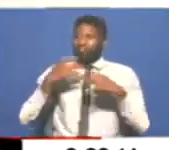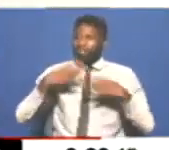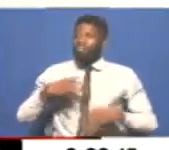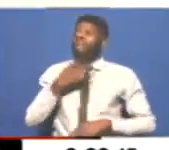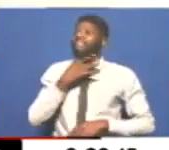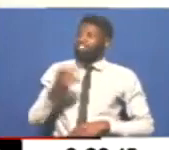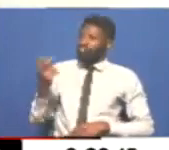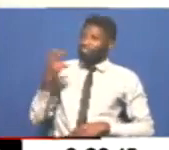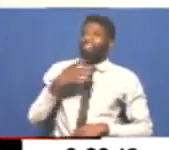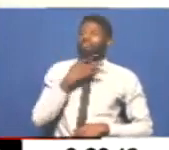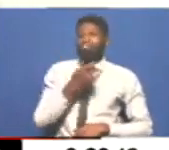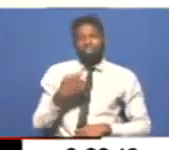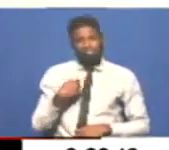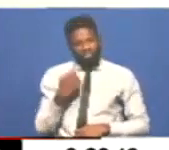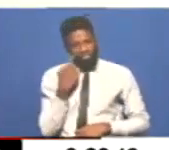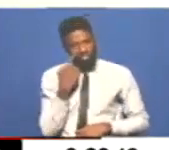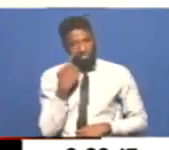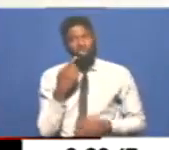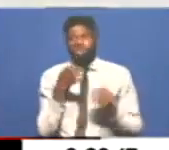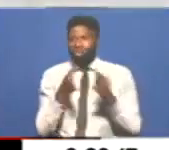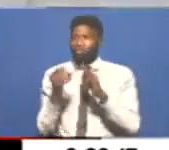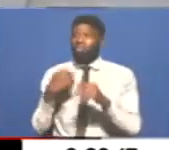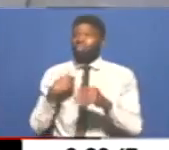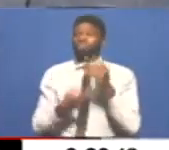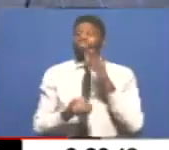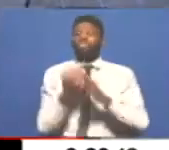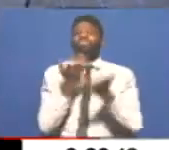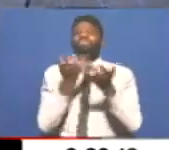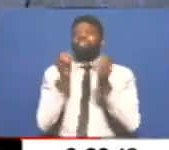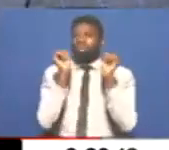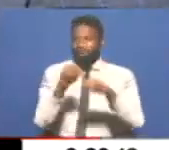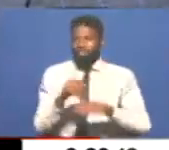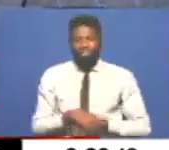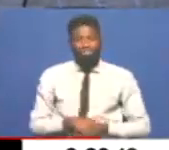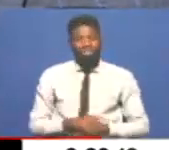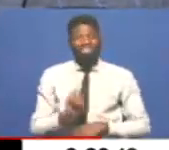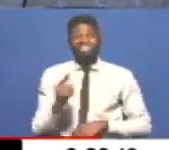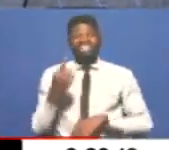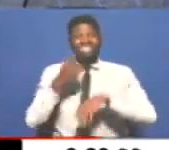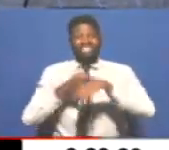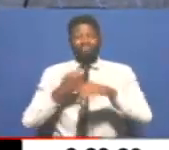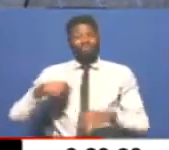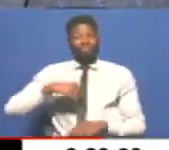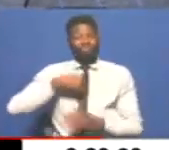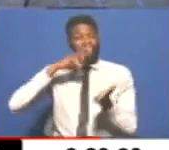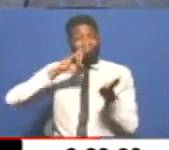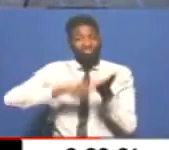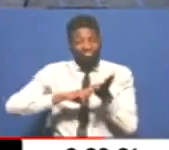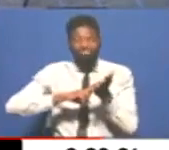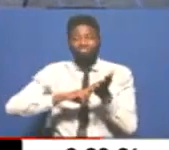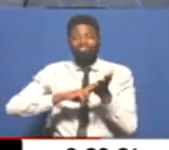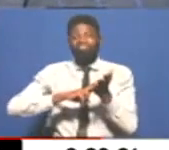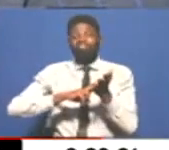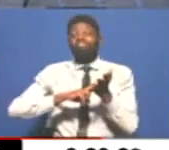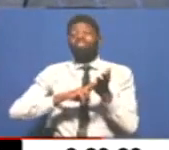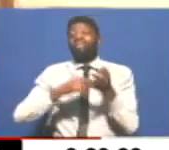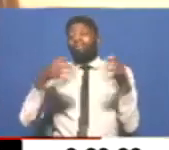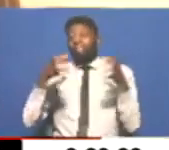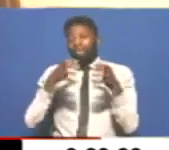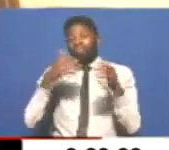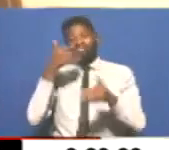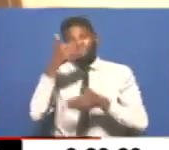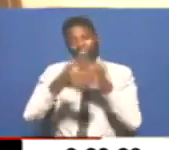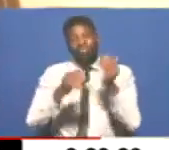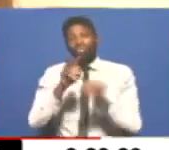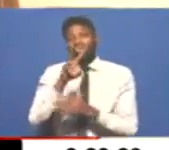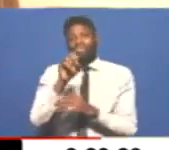I saw an opportunity where I can start a business from it. The first time we had registered as a business firm, a business name. Then in 2017 we decided,